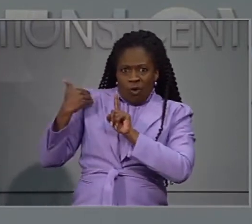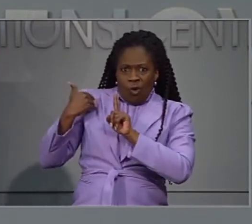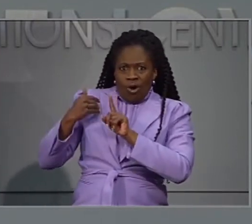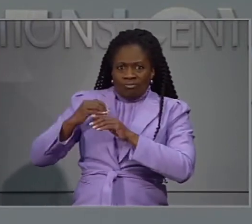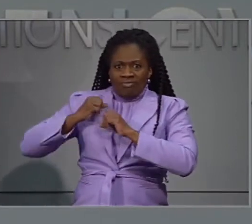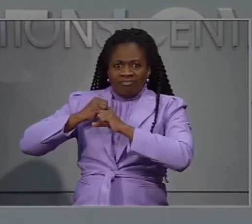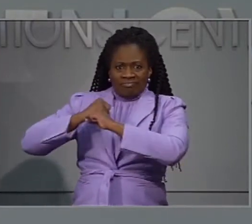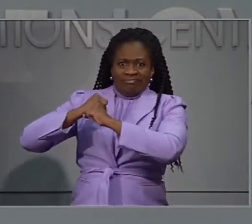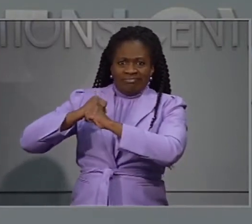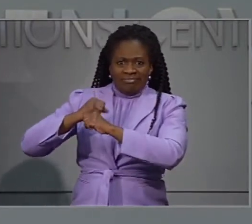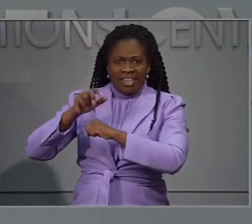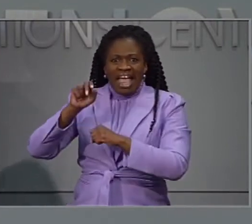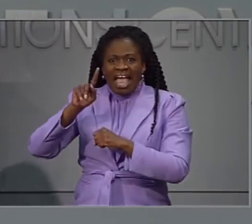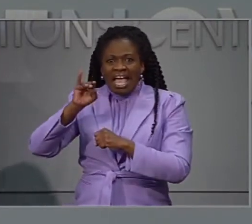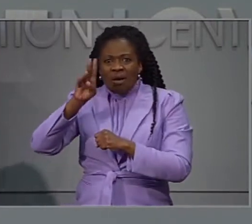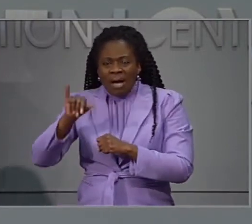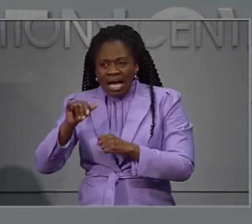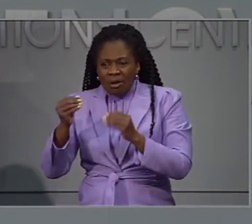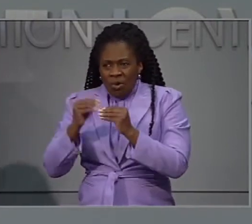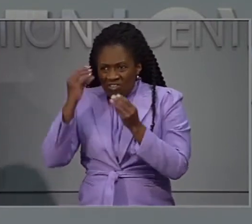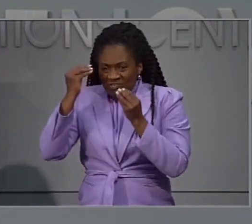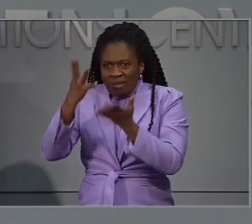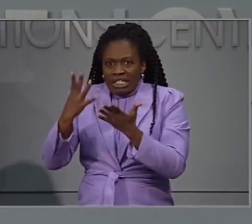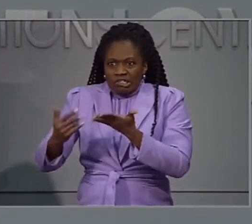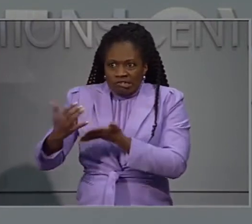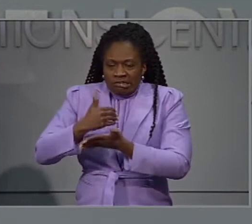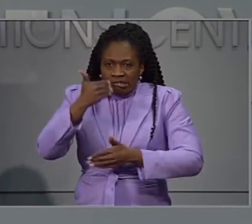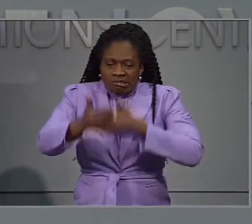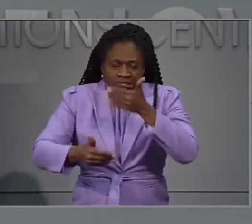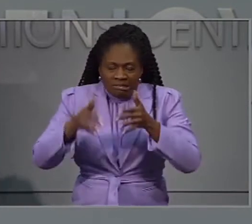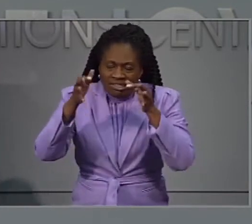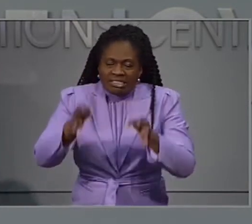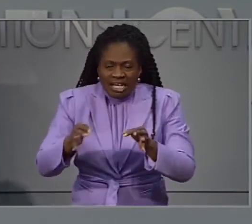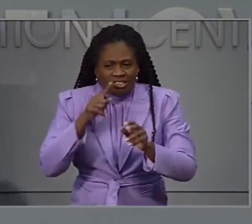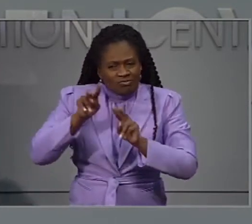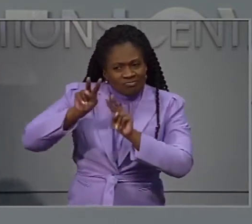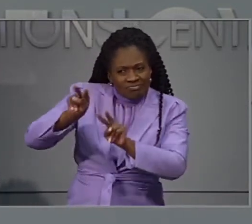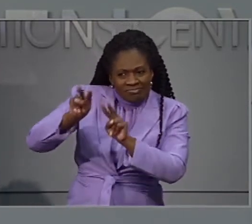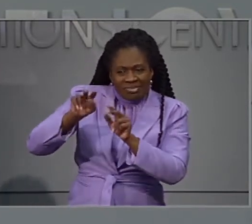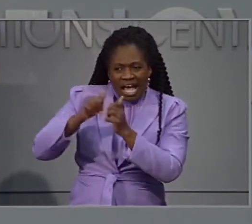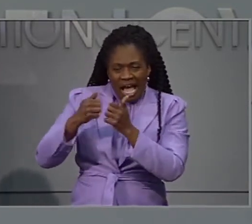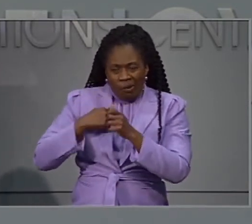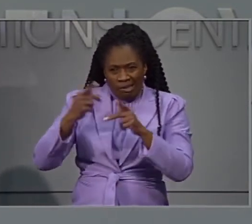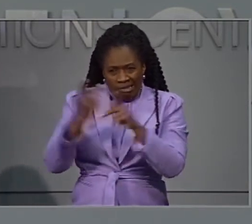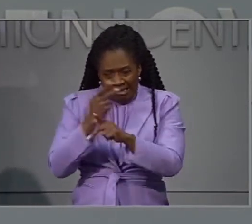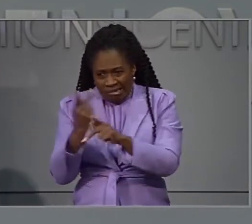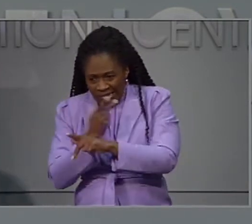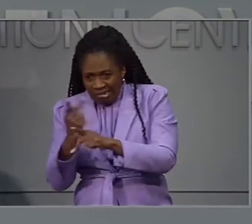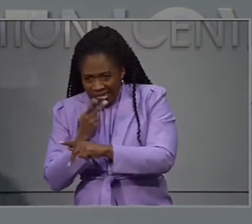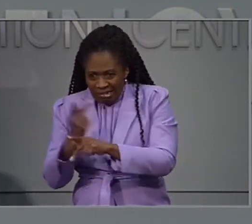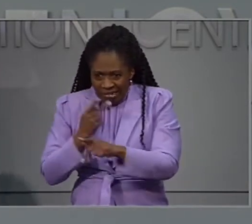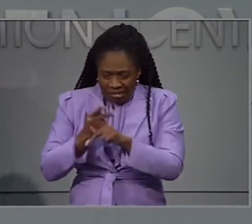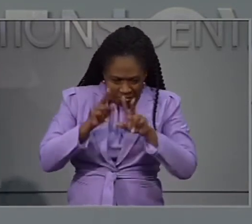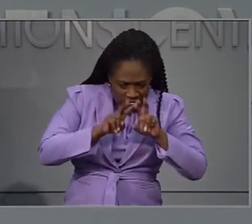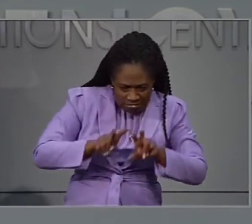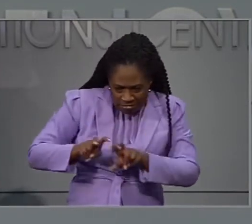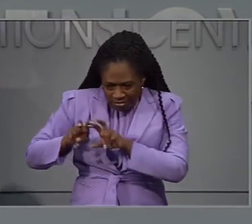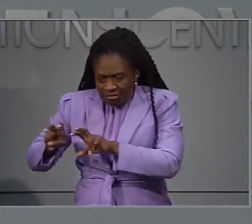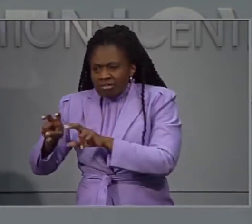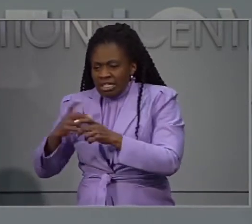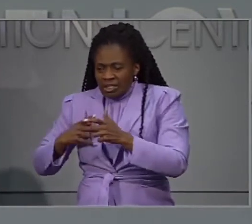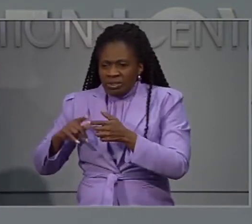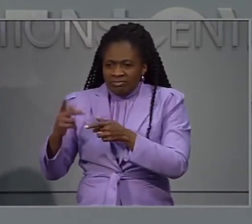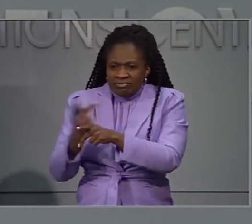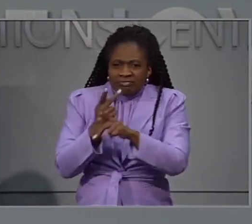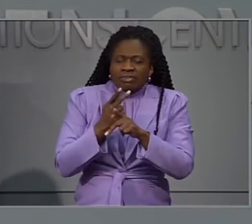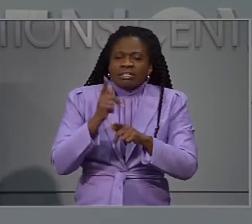populations that can give us the most information as we go forward. So stay tuned as we do all of that work in coordination. And